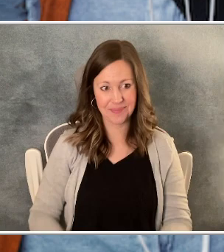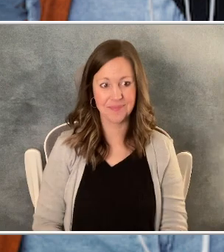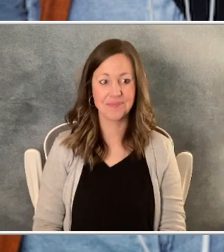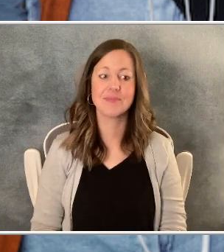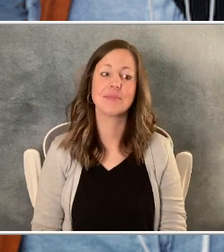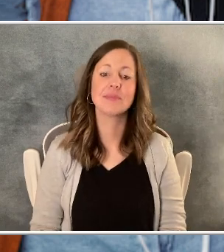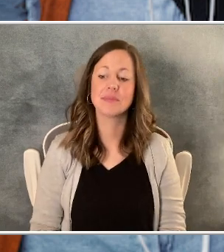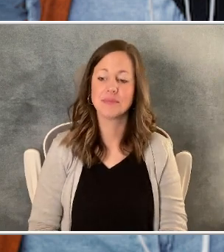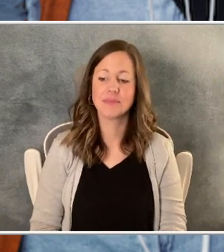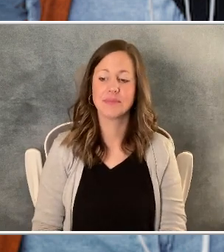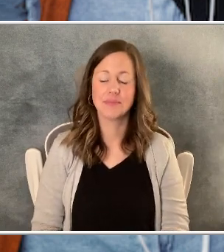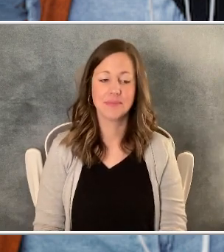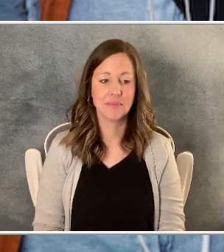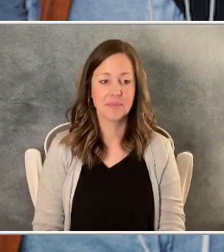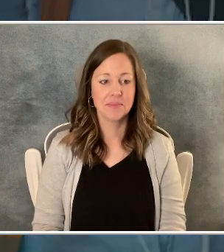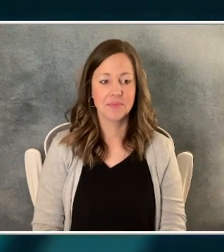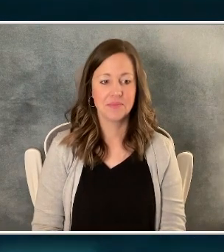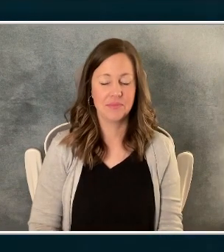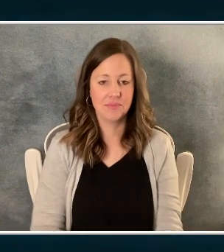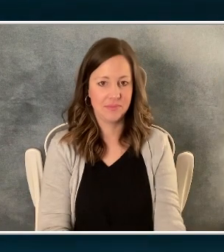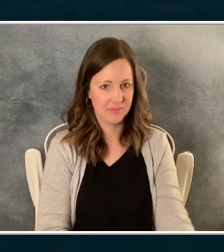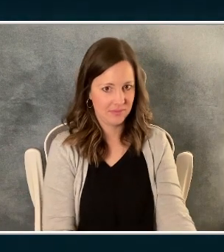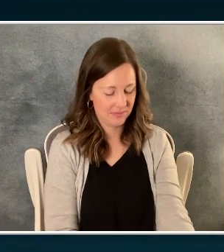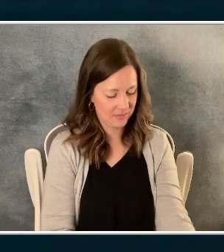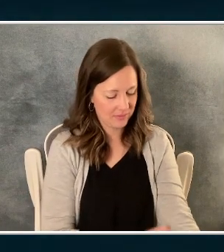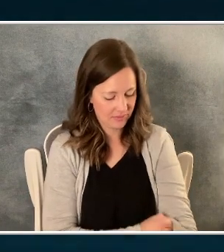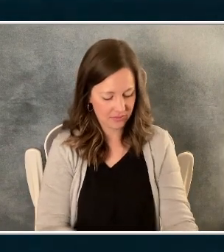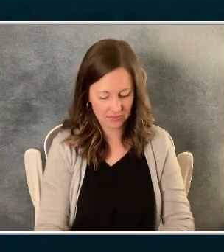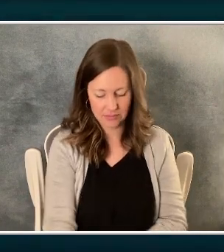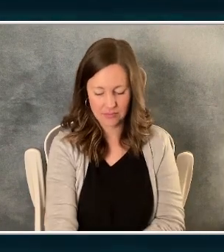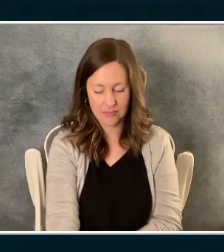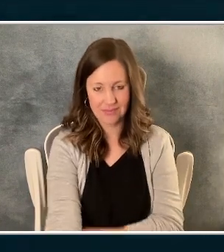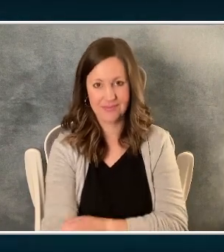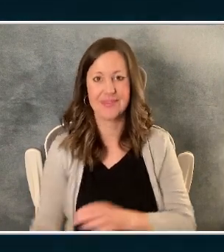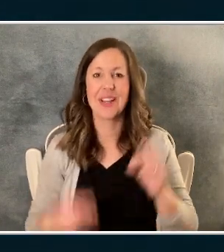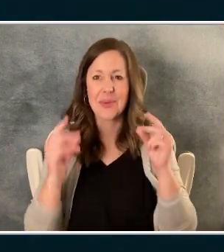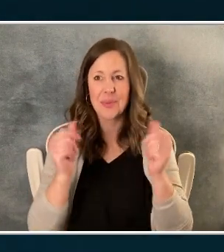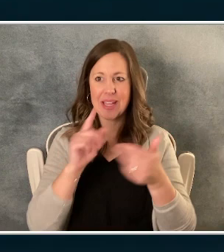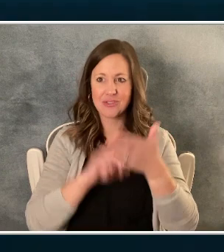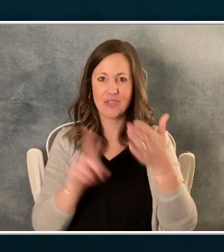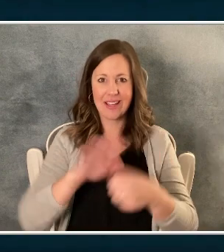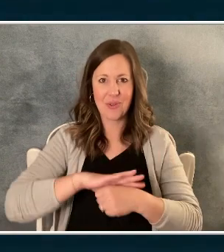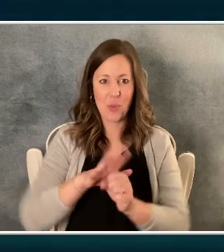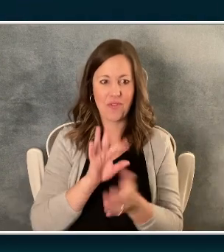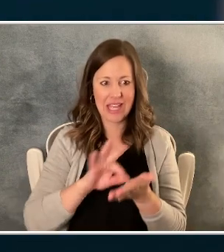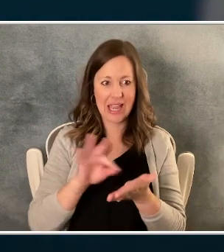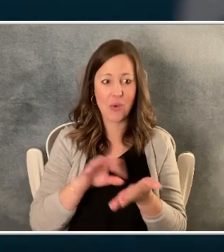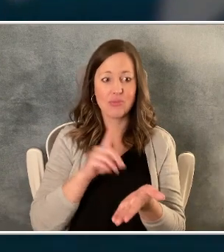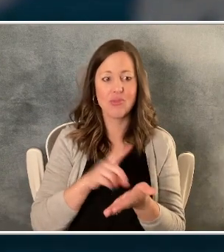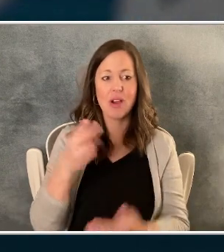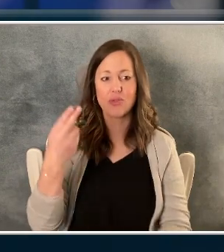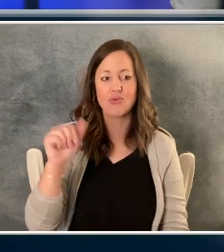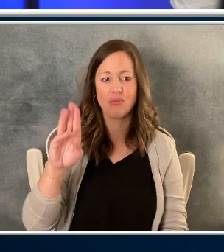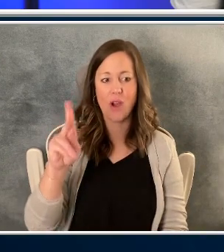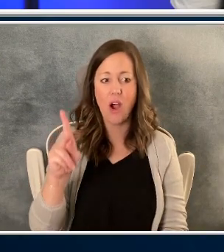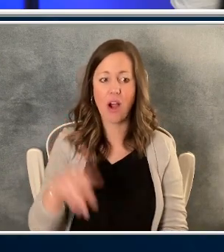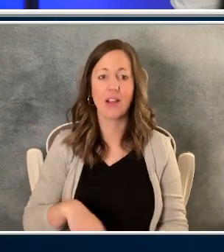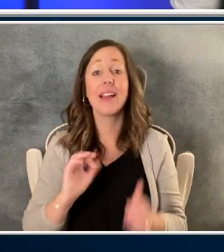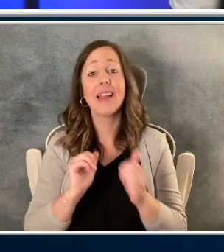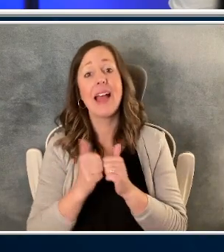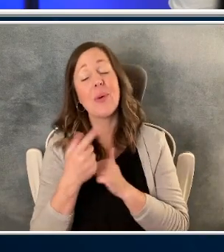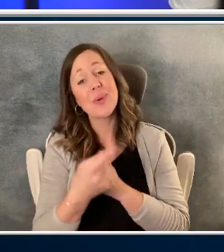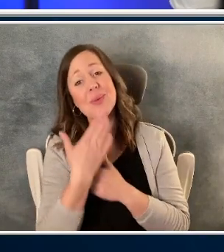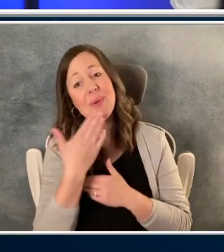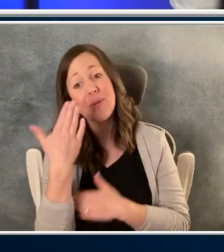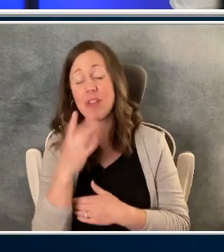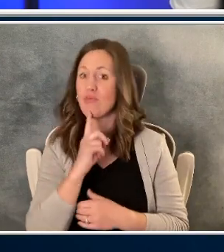right there on your screen. Let's get a quick check on our COVID count. Dr. Dana Hawkinson joining us on this Monday. Yeah. Good morning. How are you? Yeah, very cold. Very